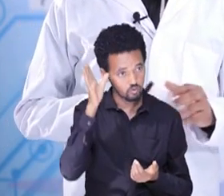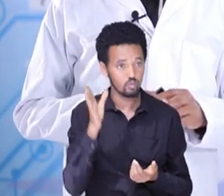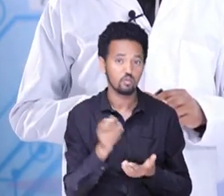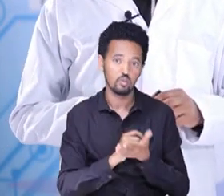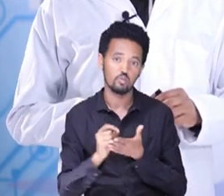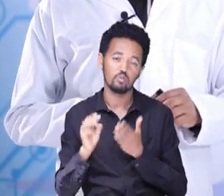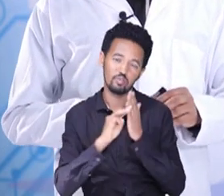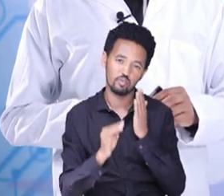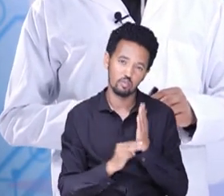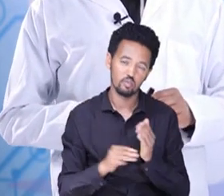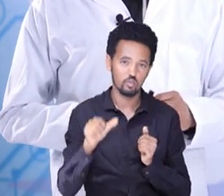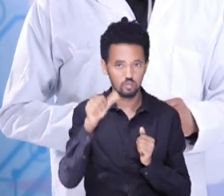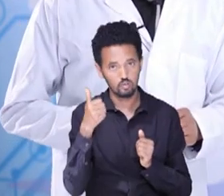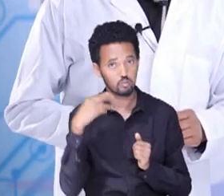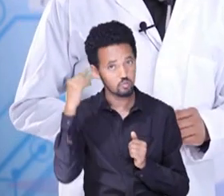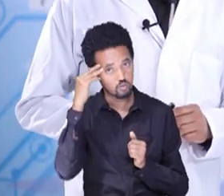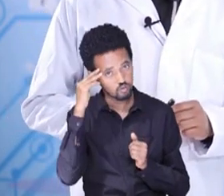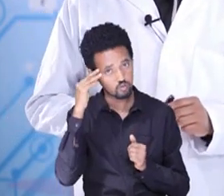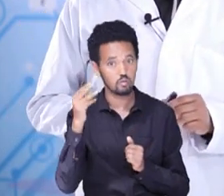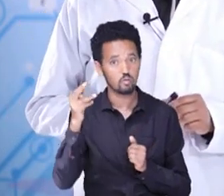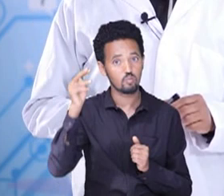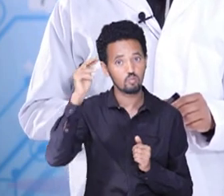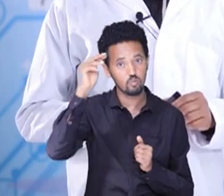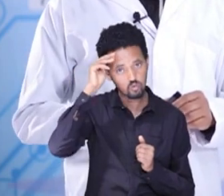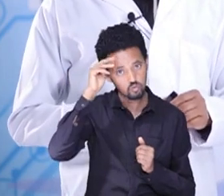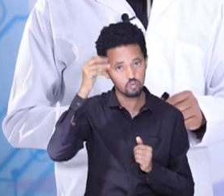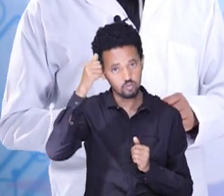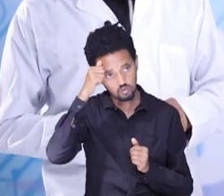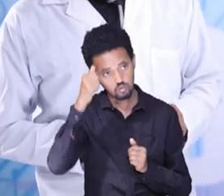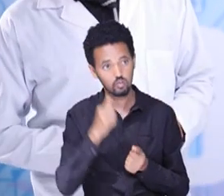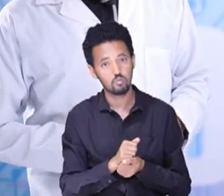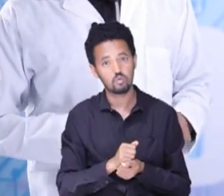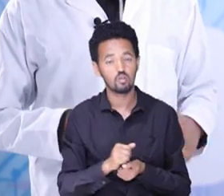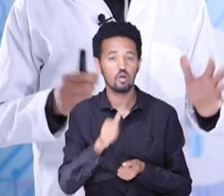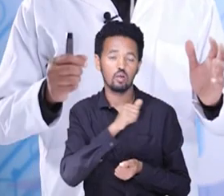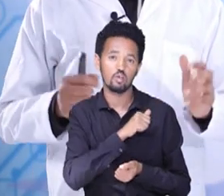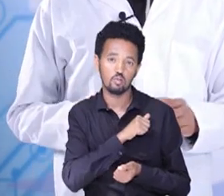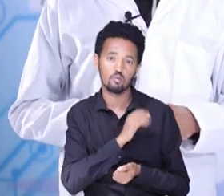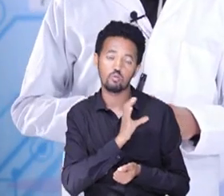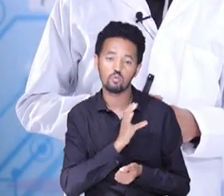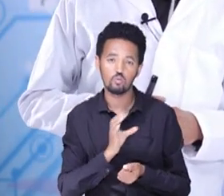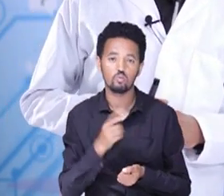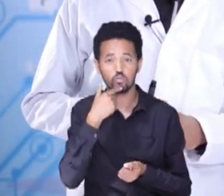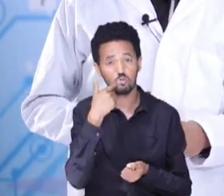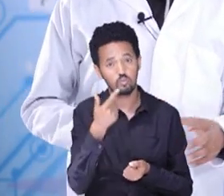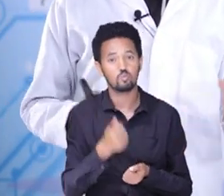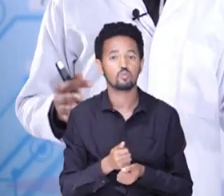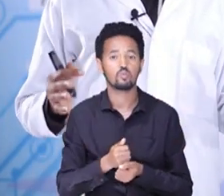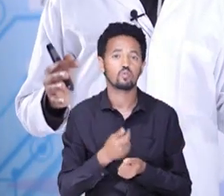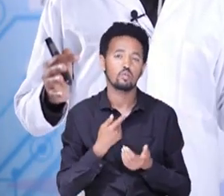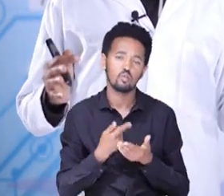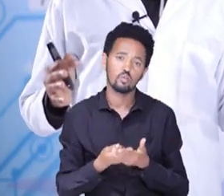Tzahafat Tizaz. The other one, Prime Minister Makonnen Ndalkacho, Aklilu Habtol, and so on. Those are